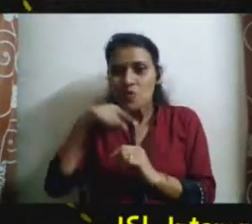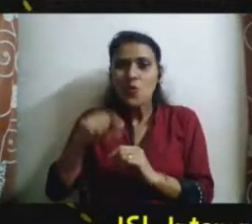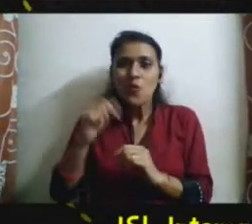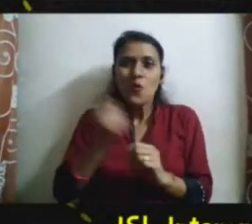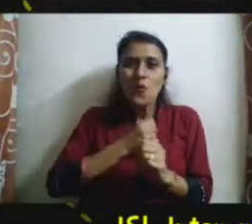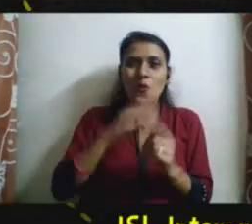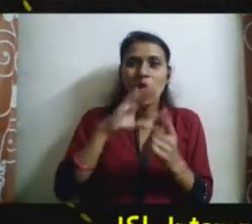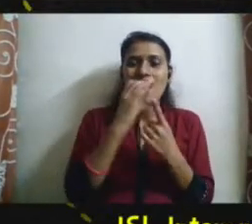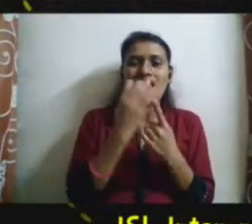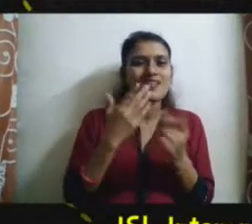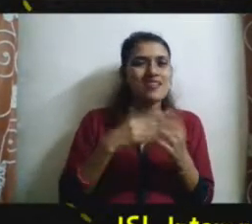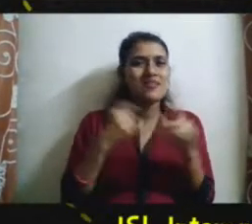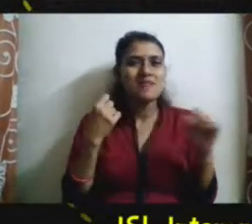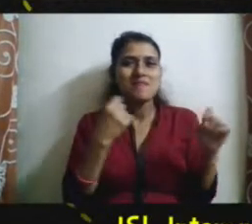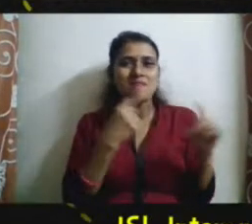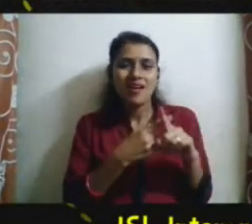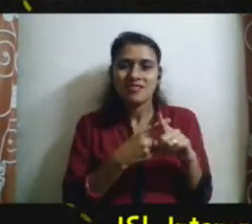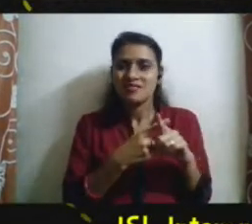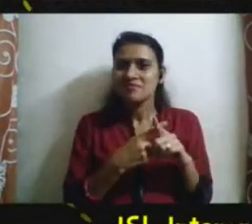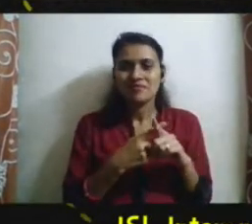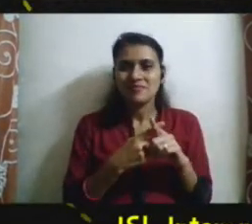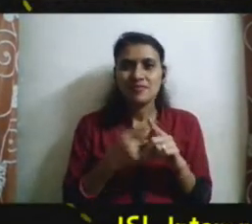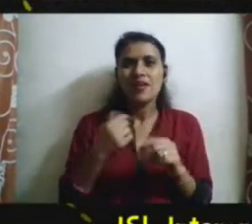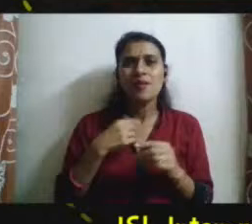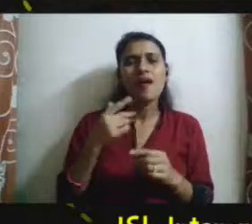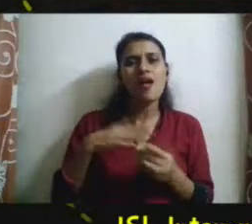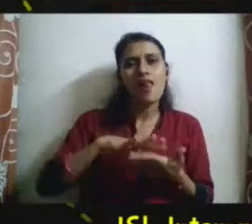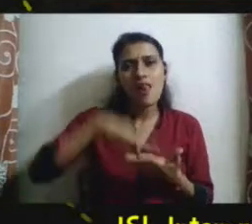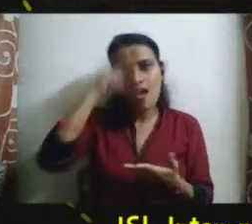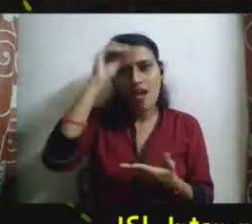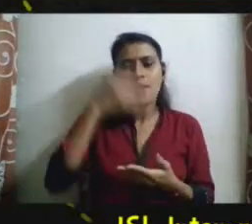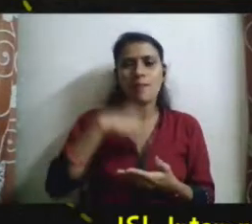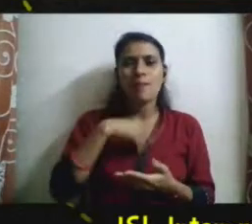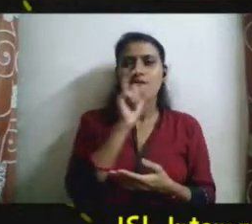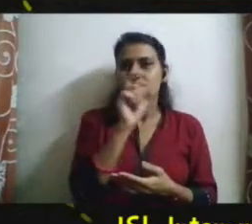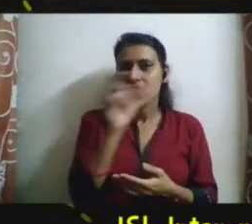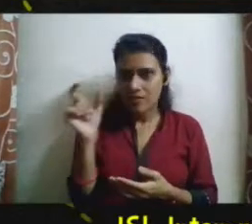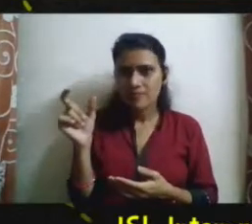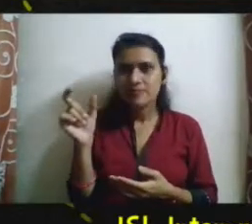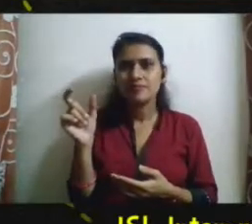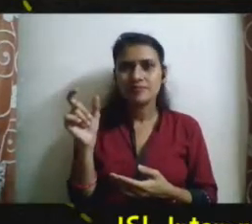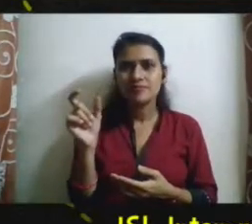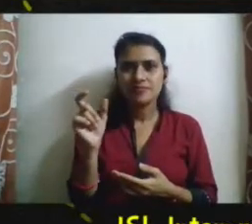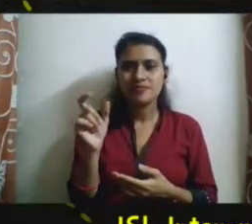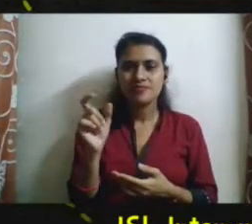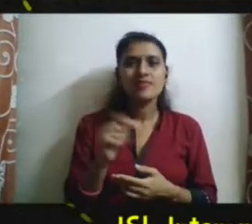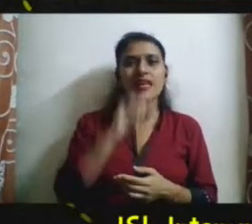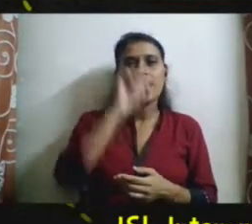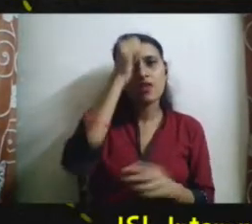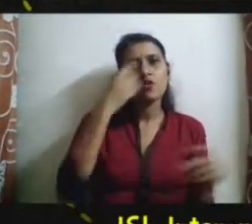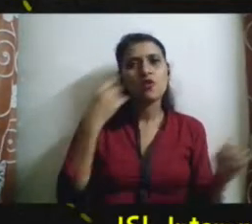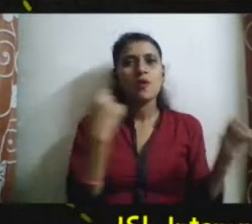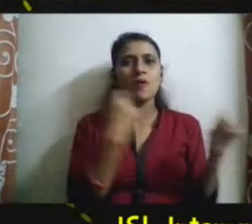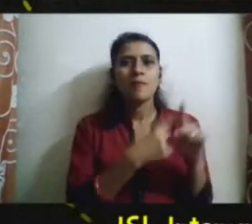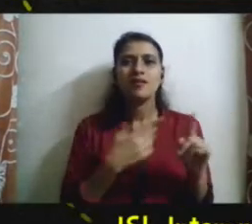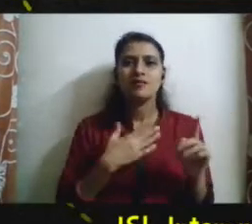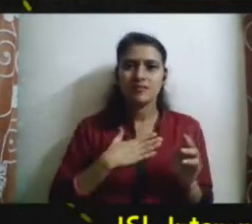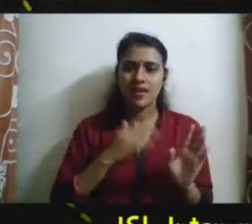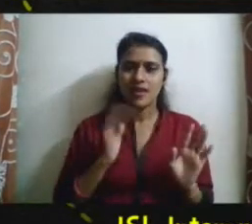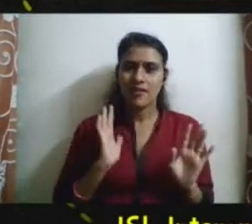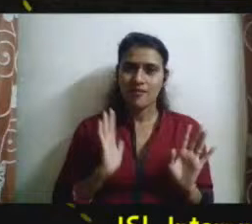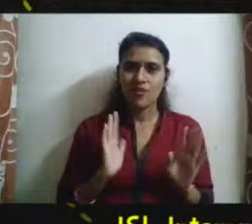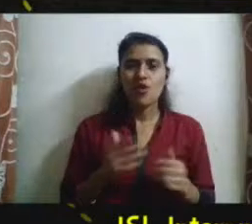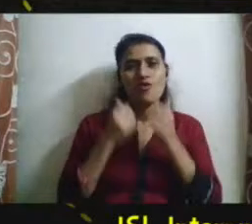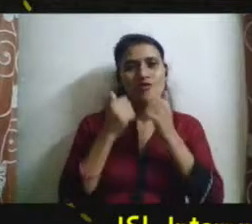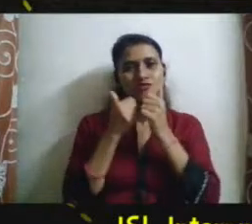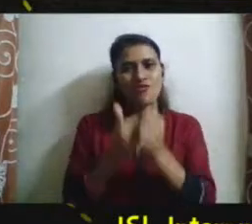but since my learning, my vocabulary is that of Hindustani classical music, I tend to fall back upon